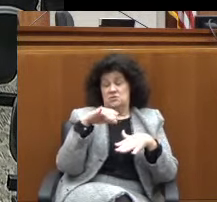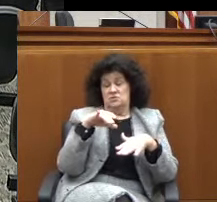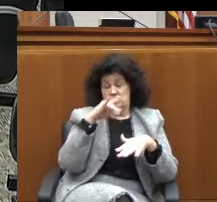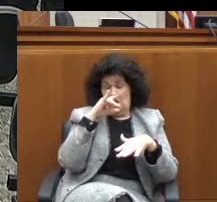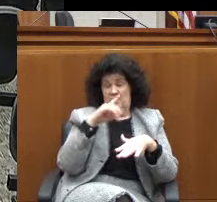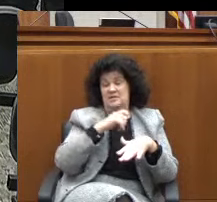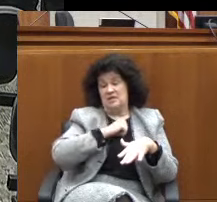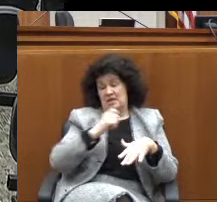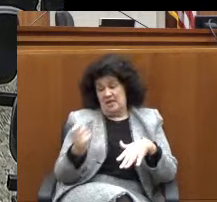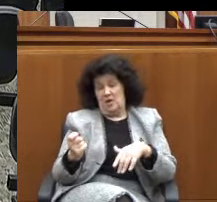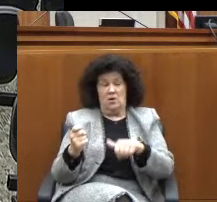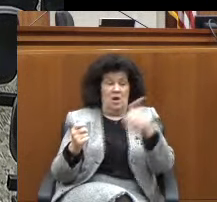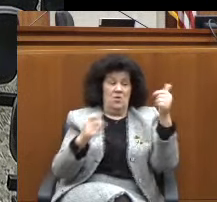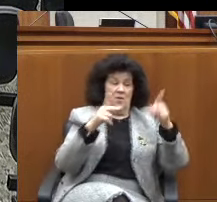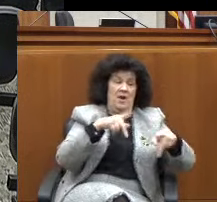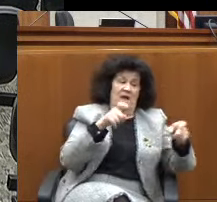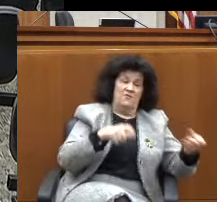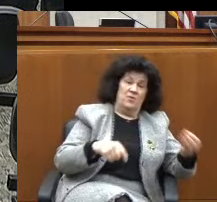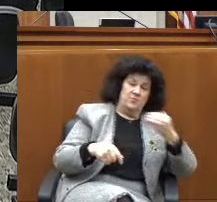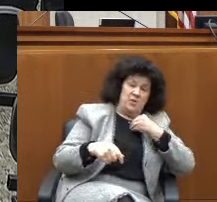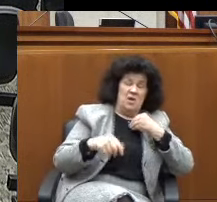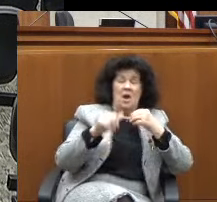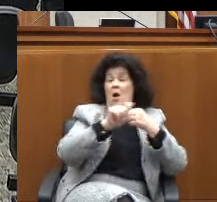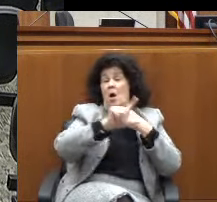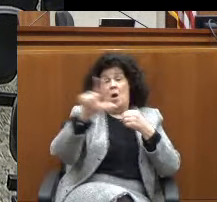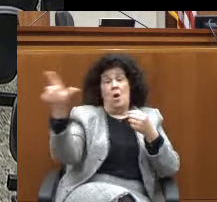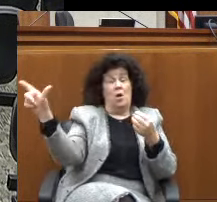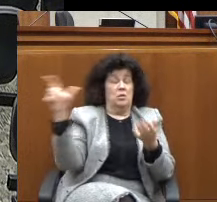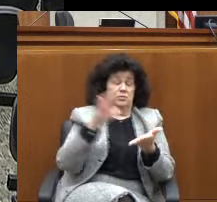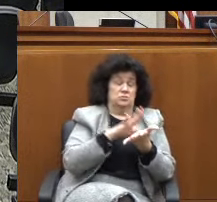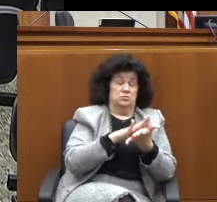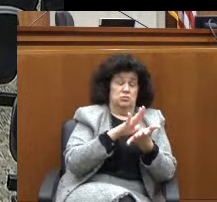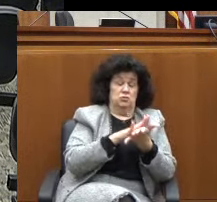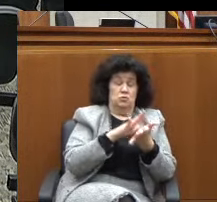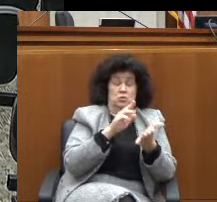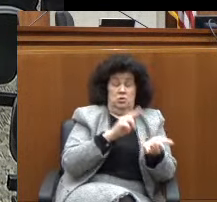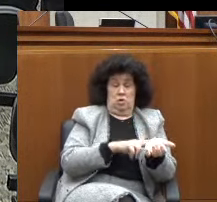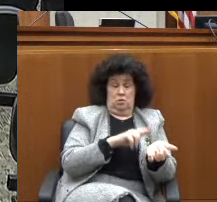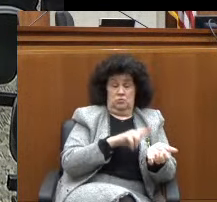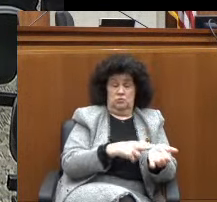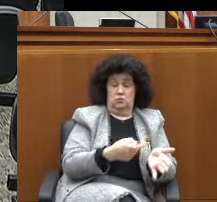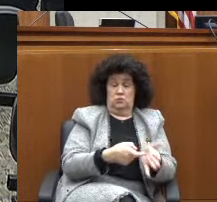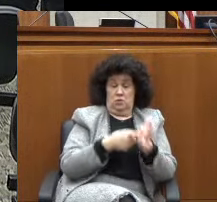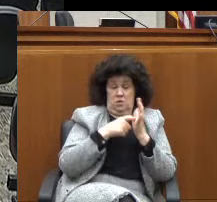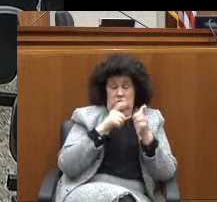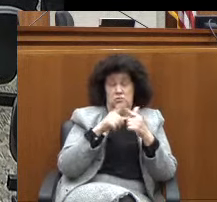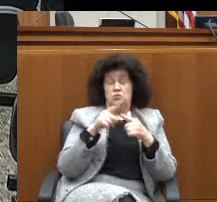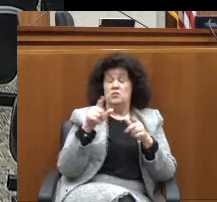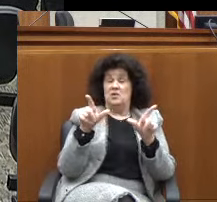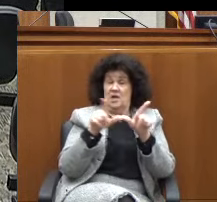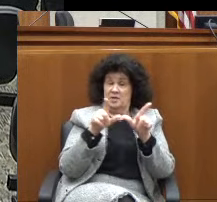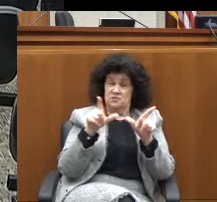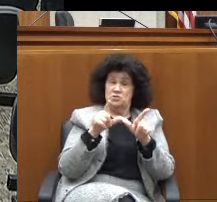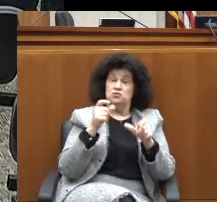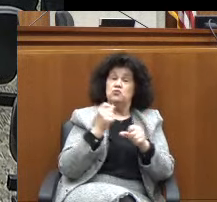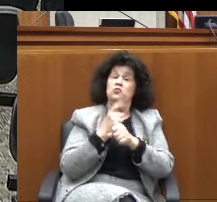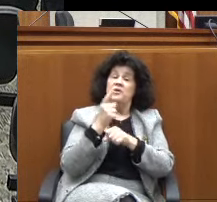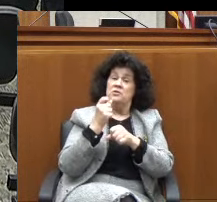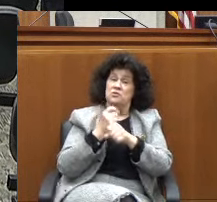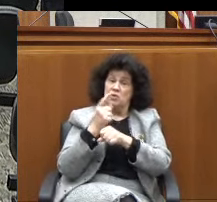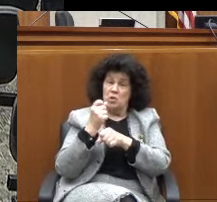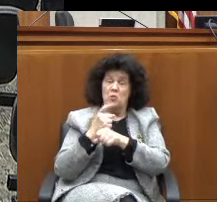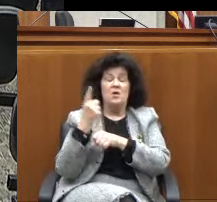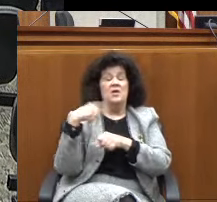So, all nurses are required by the State Board of Nursing to renew their license. They do